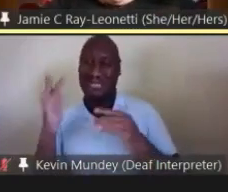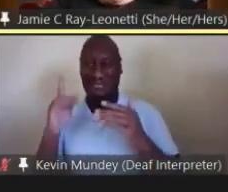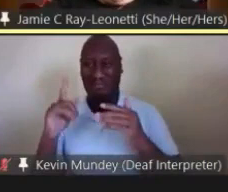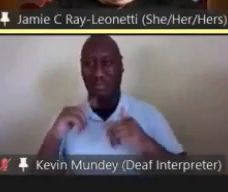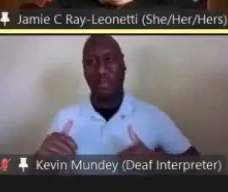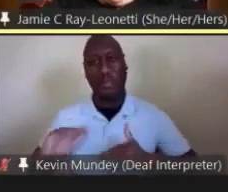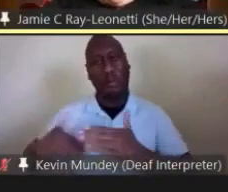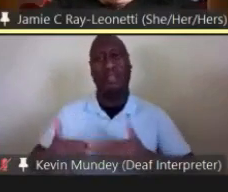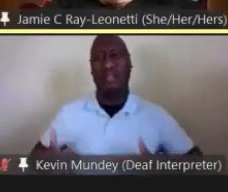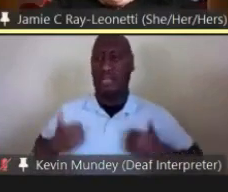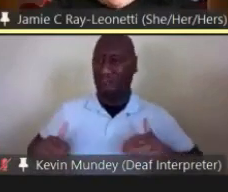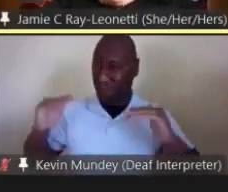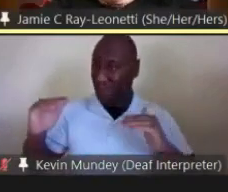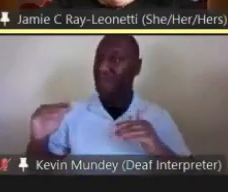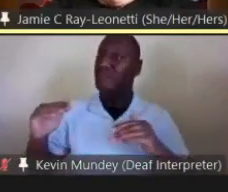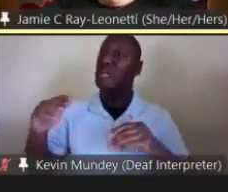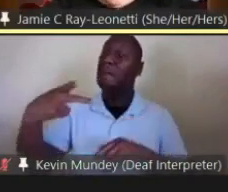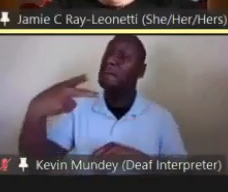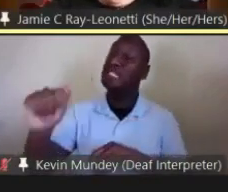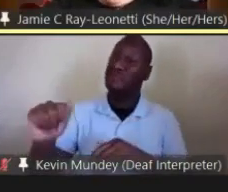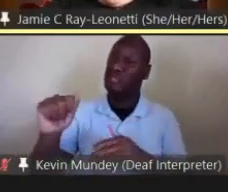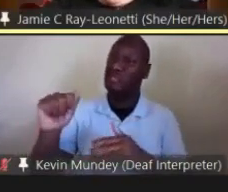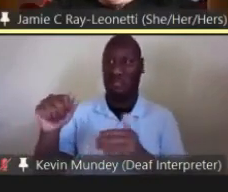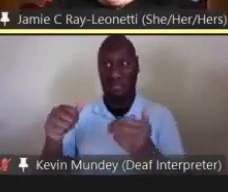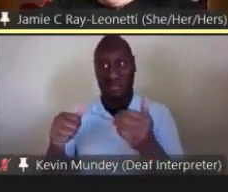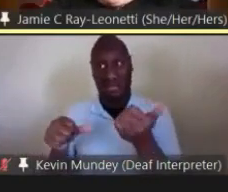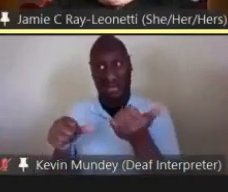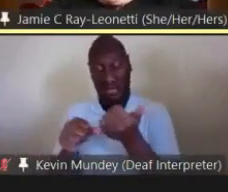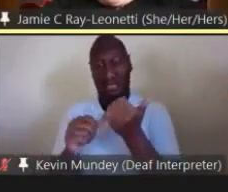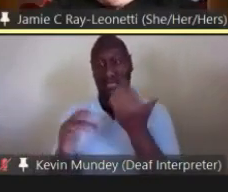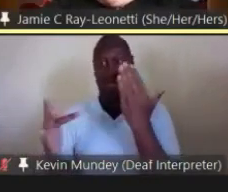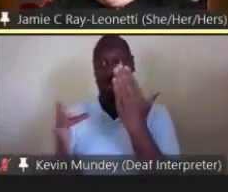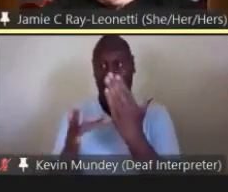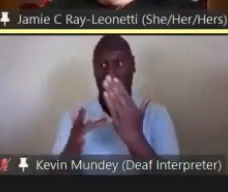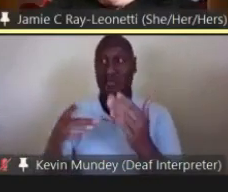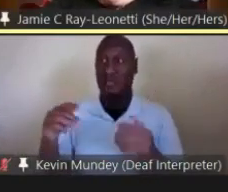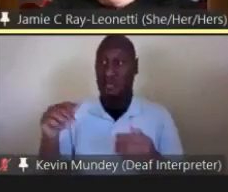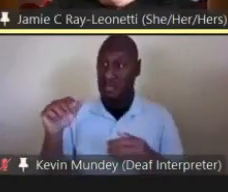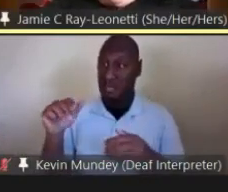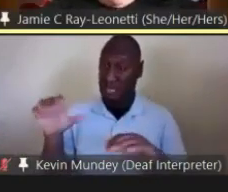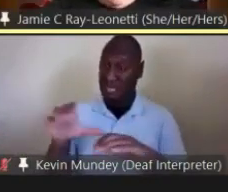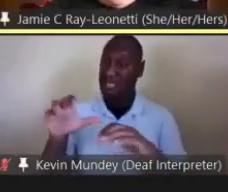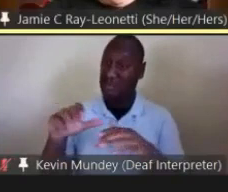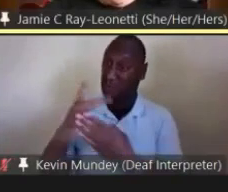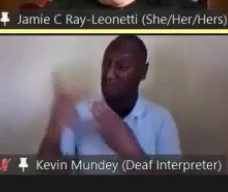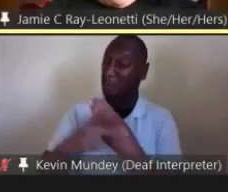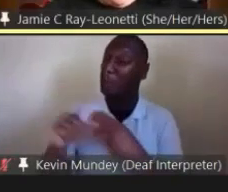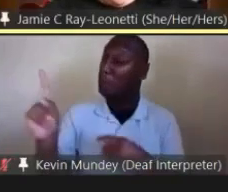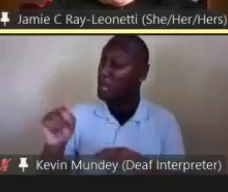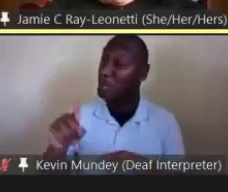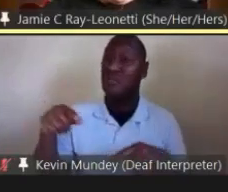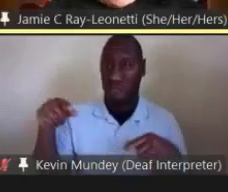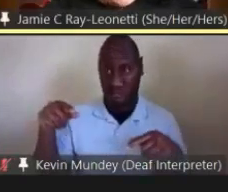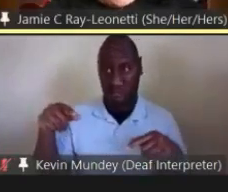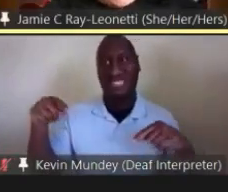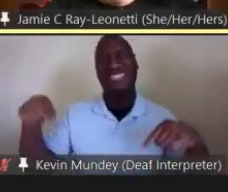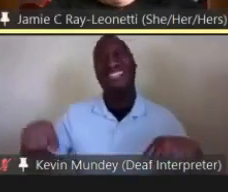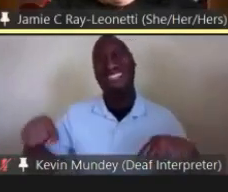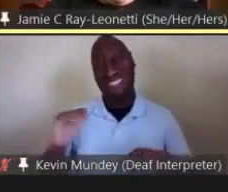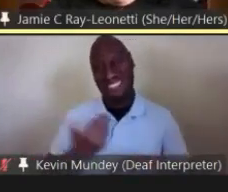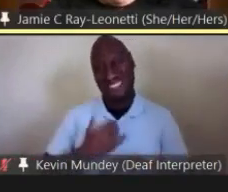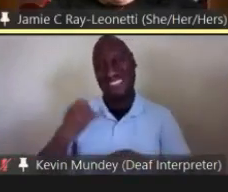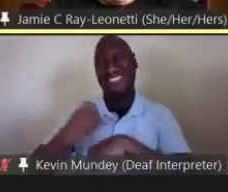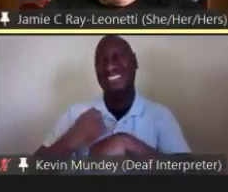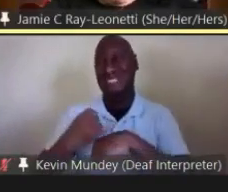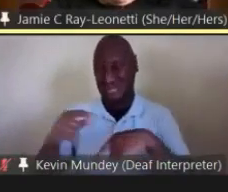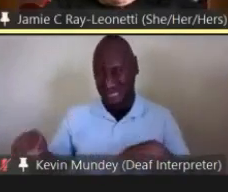Pennsylvania's Assistive Technology Act program is located at the Institute on Disabilities. Tech